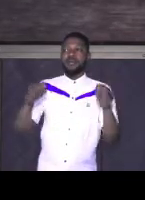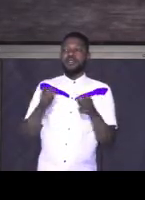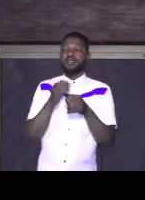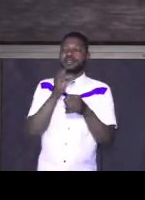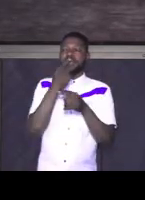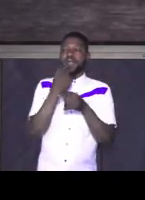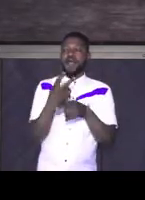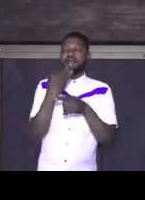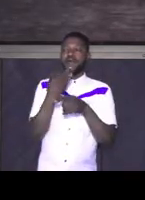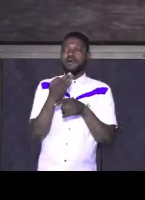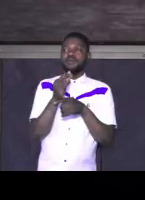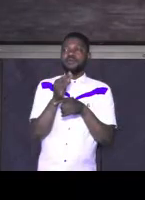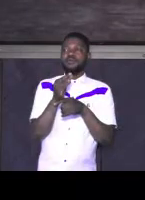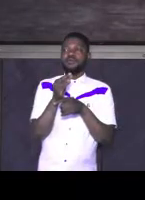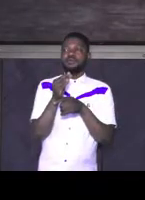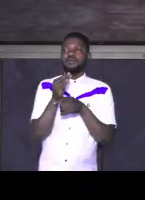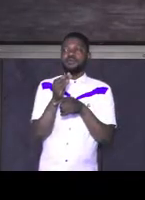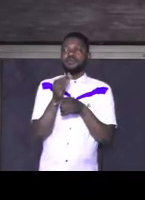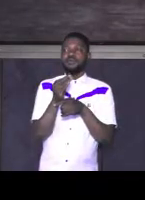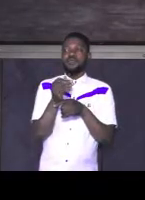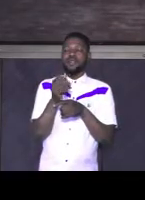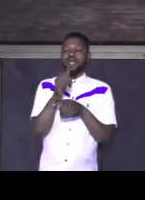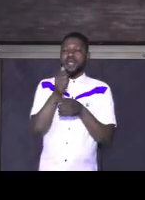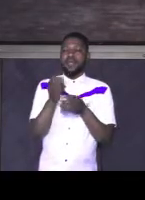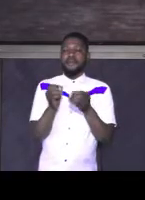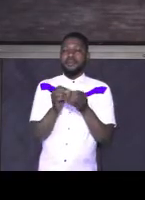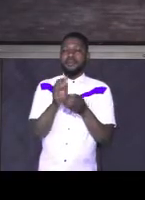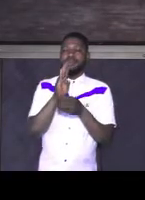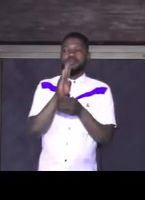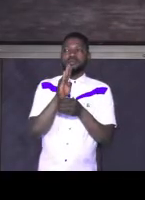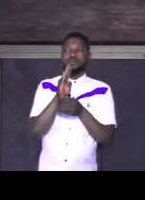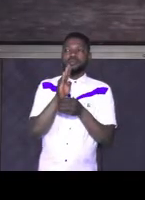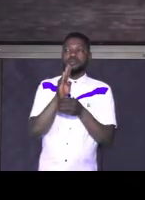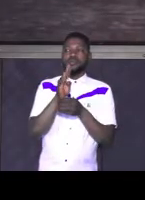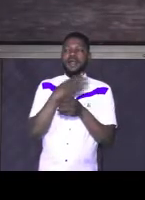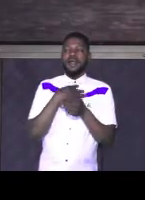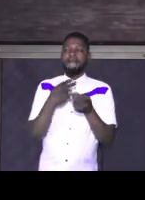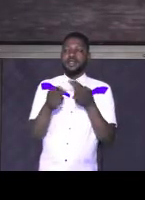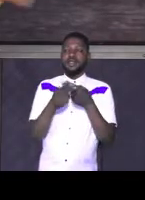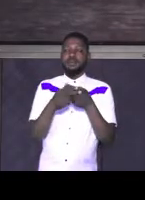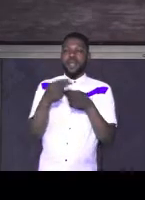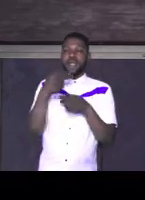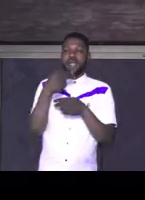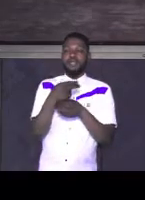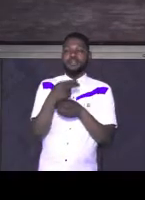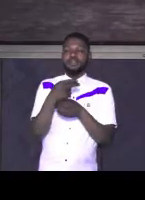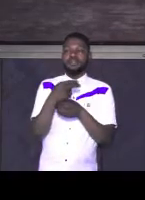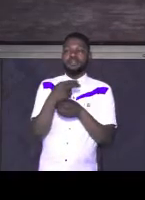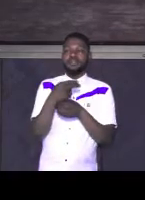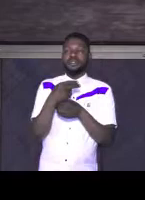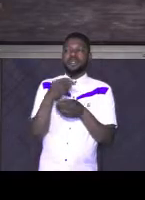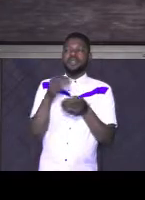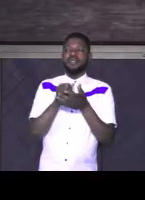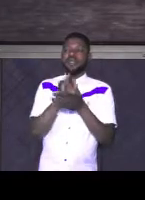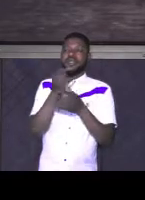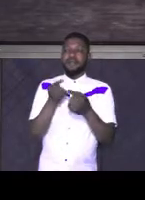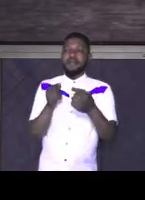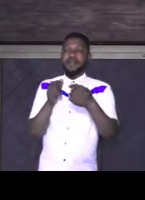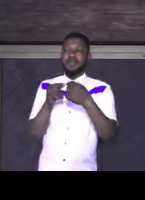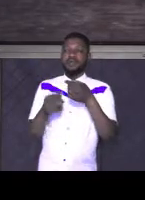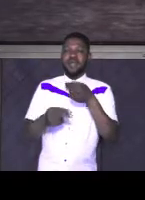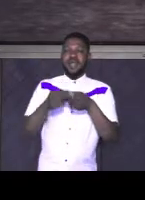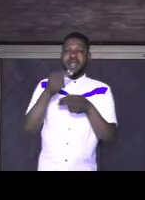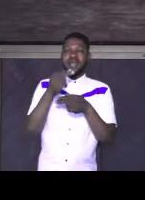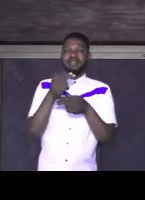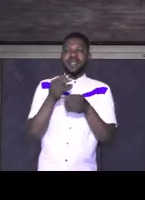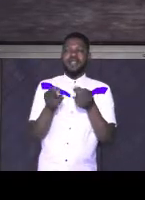is half of adding the parallel sides and multiplying it by the perpendicular height. So that's